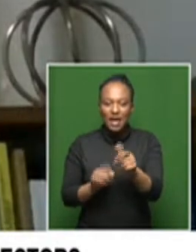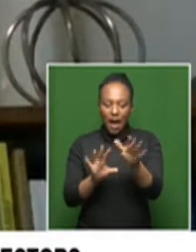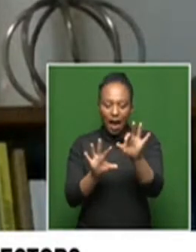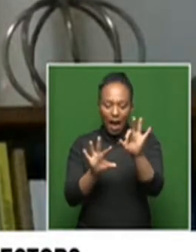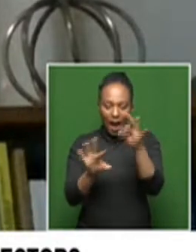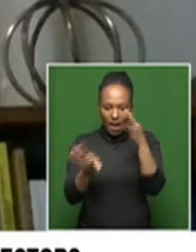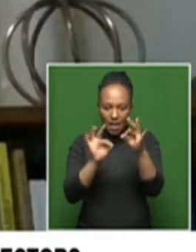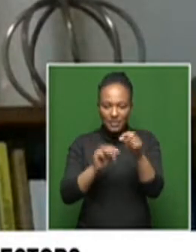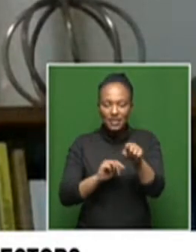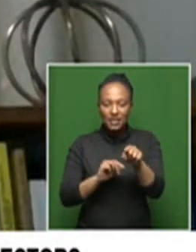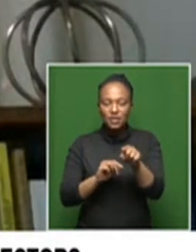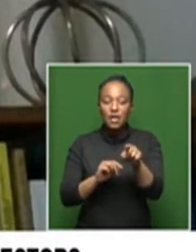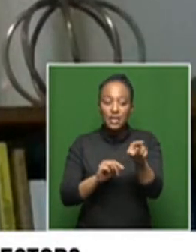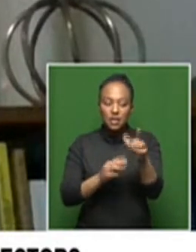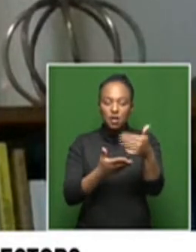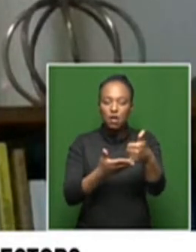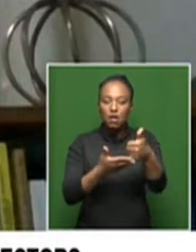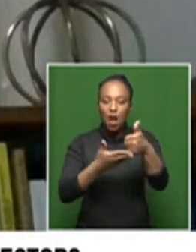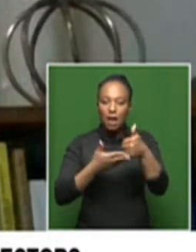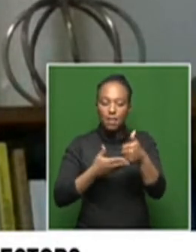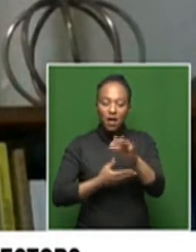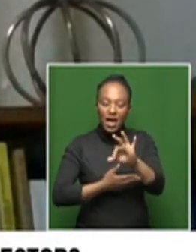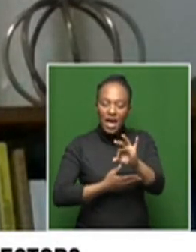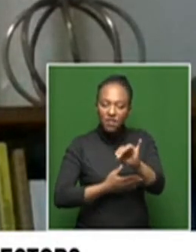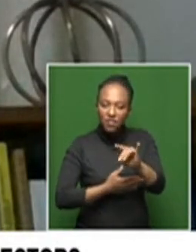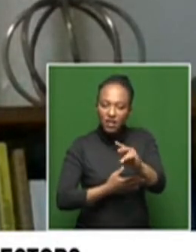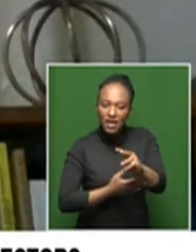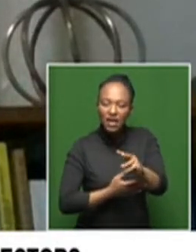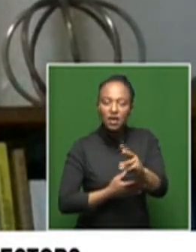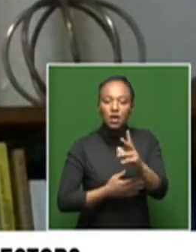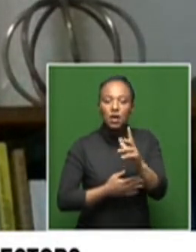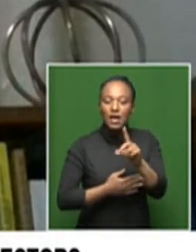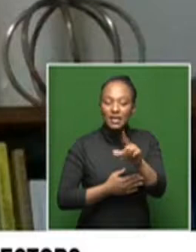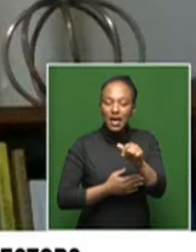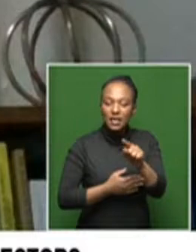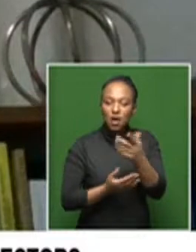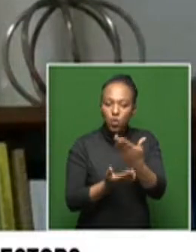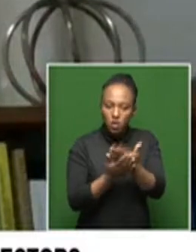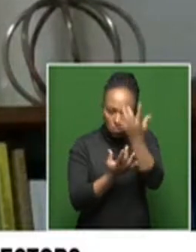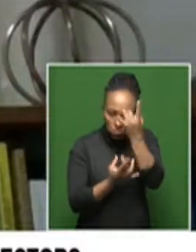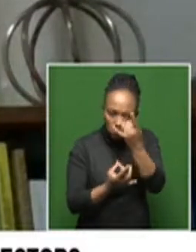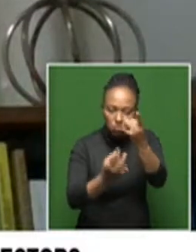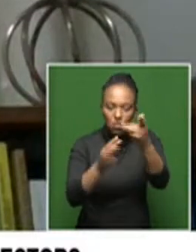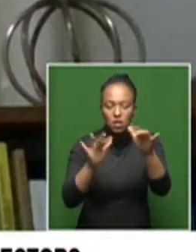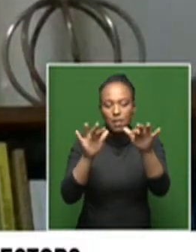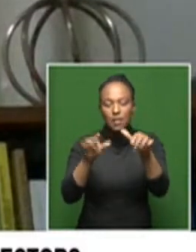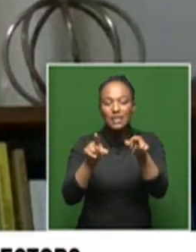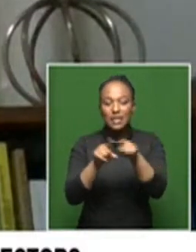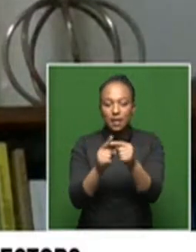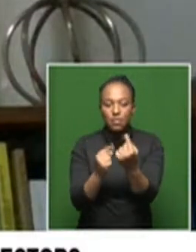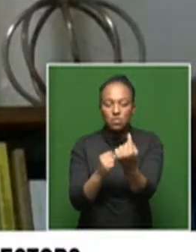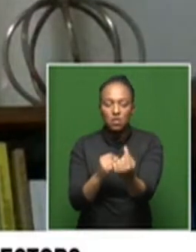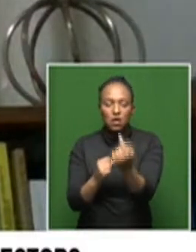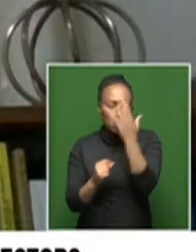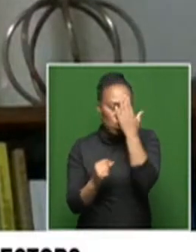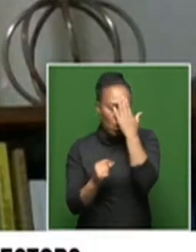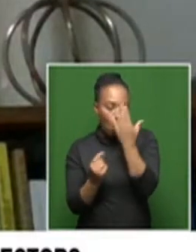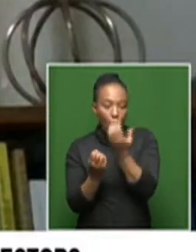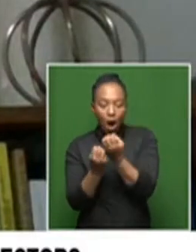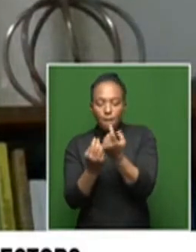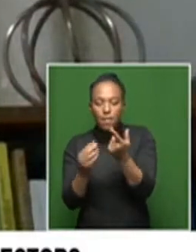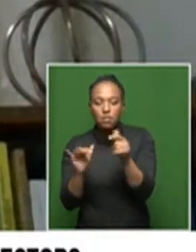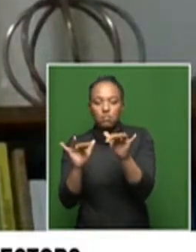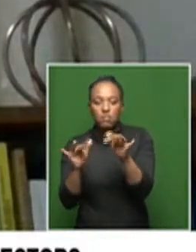then to be able to provide on a daily basis data to the public and yourselves in terms of the number of people that's